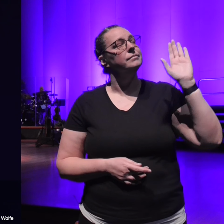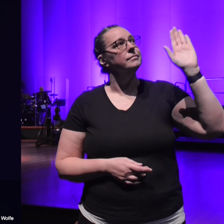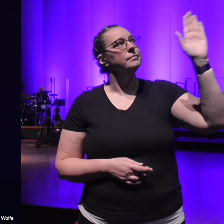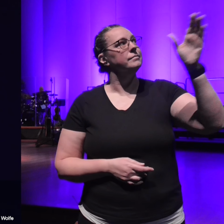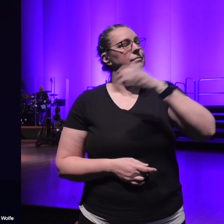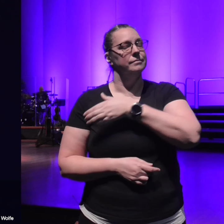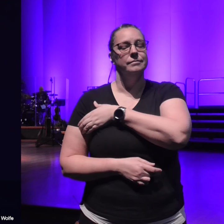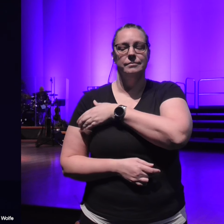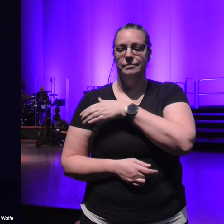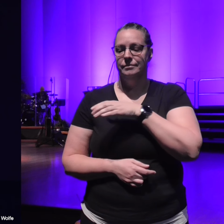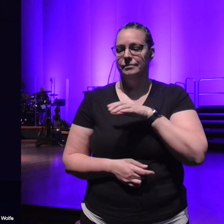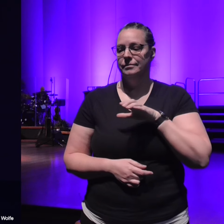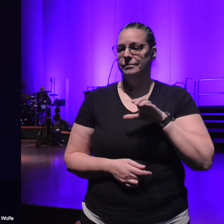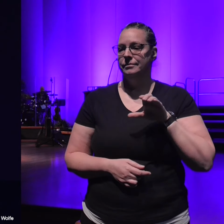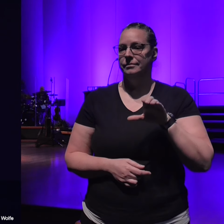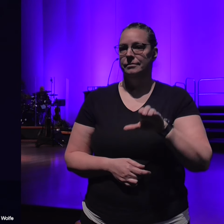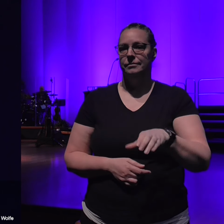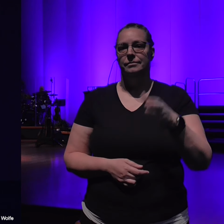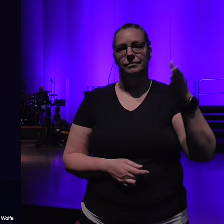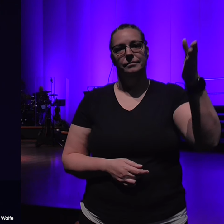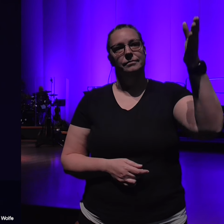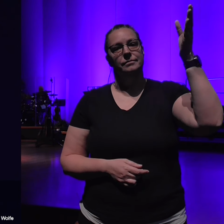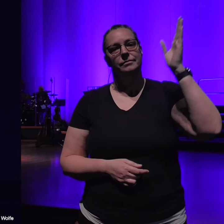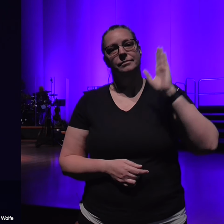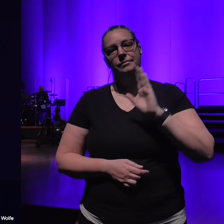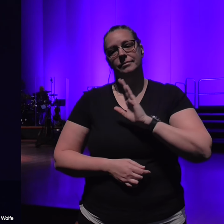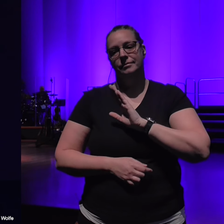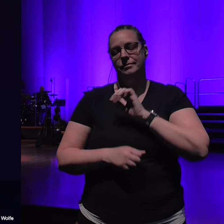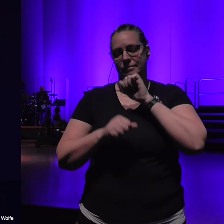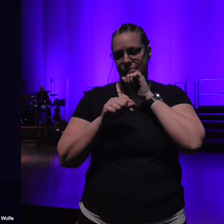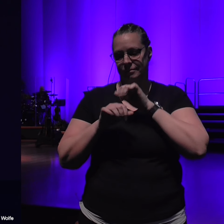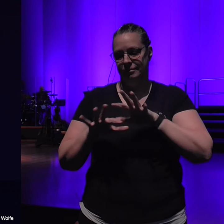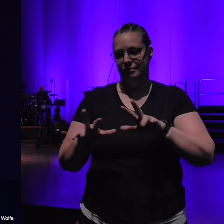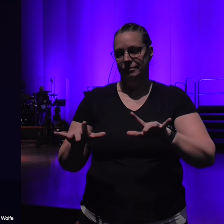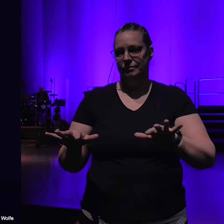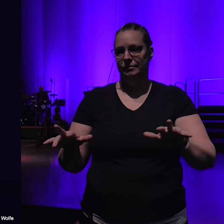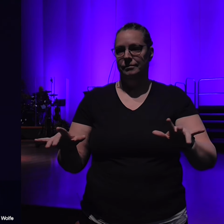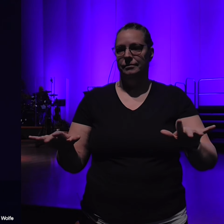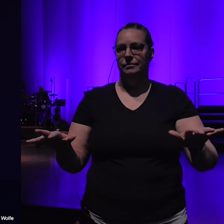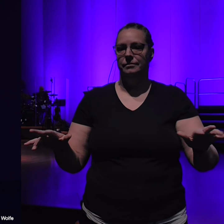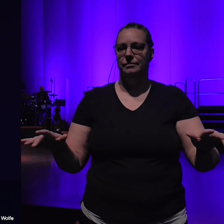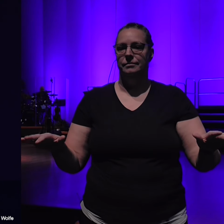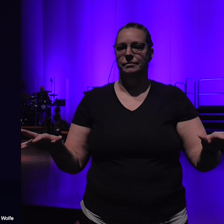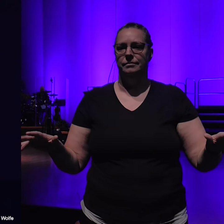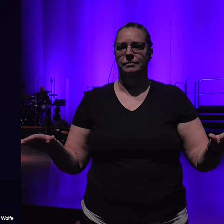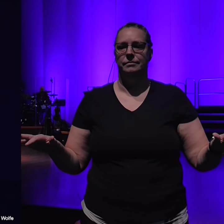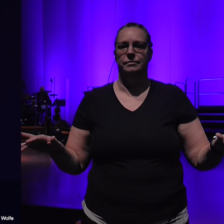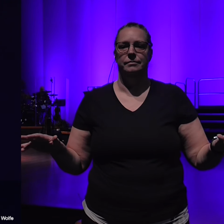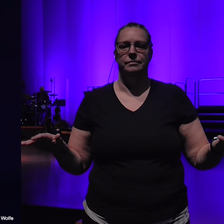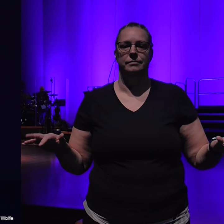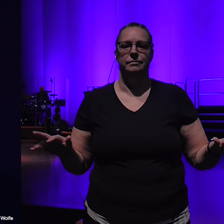can feel the mighty power and the